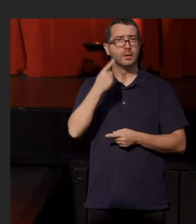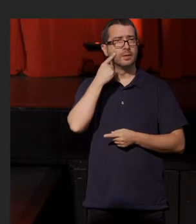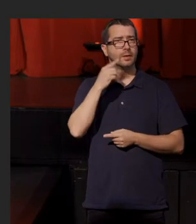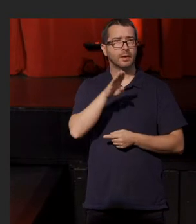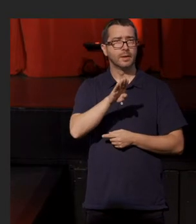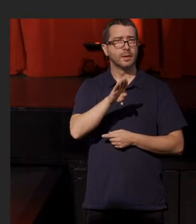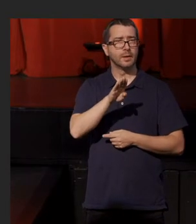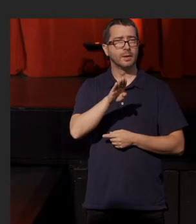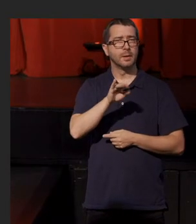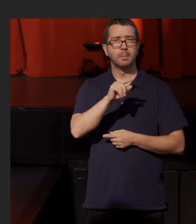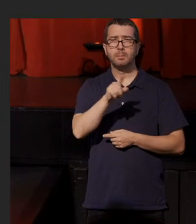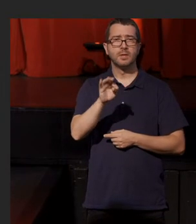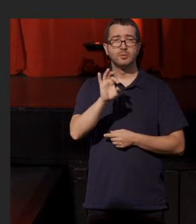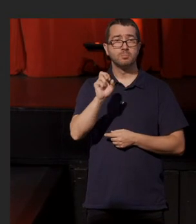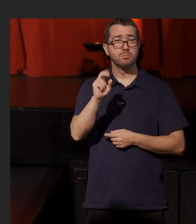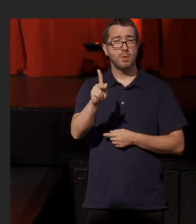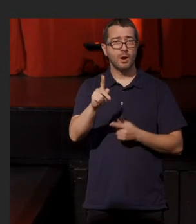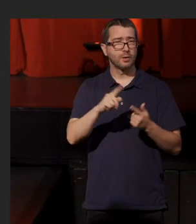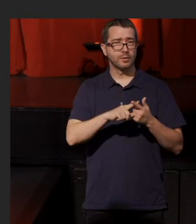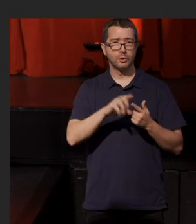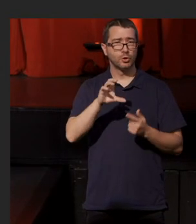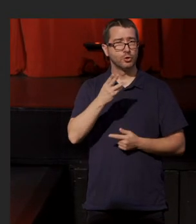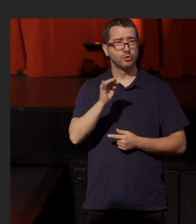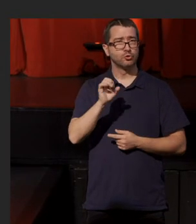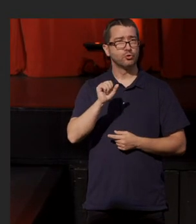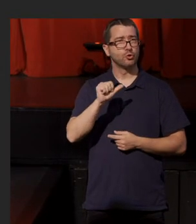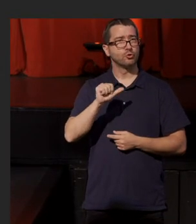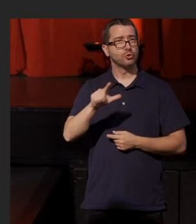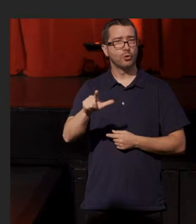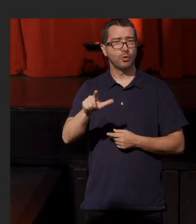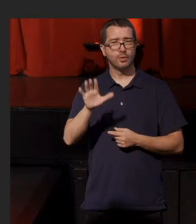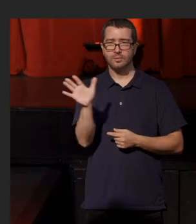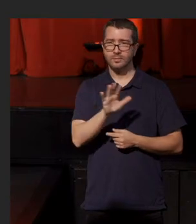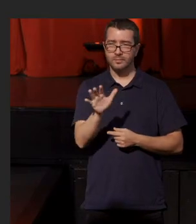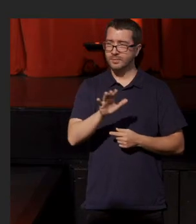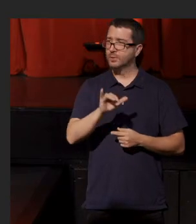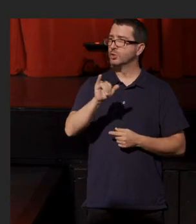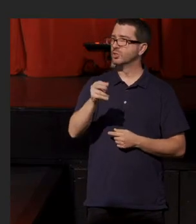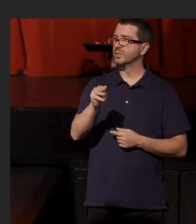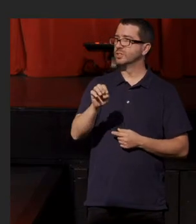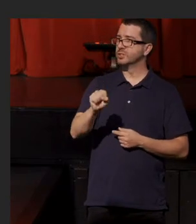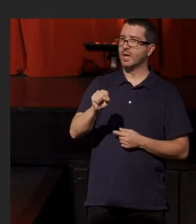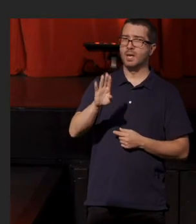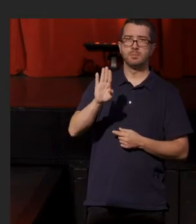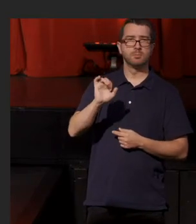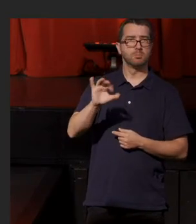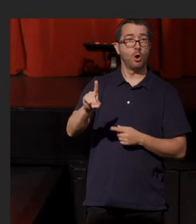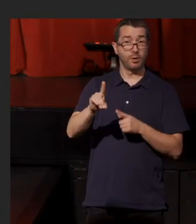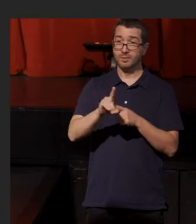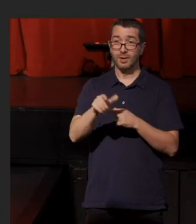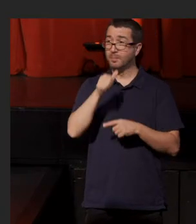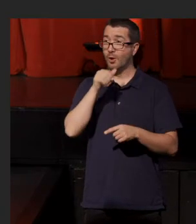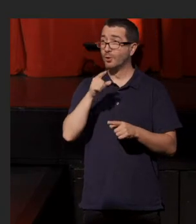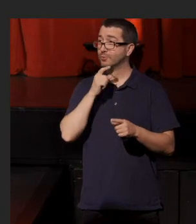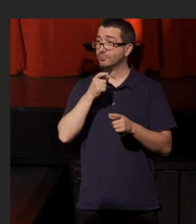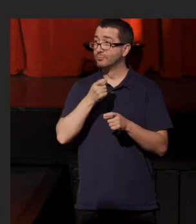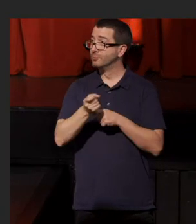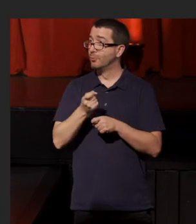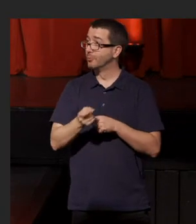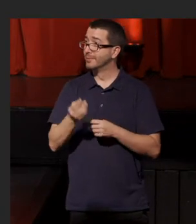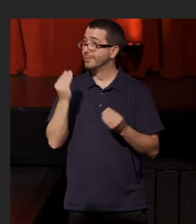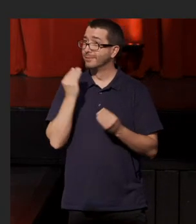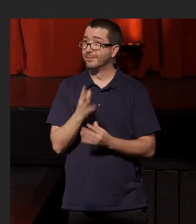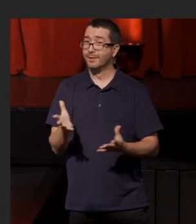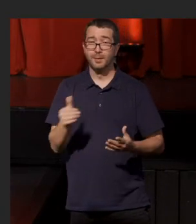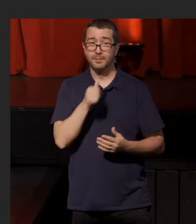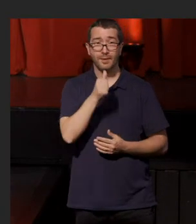or Churchill. Think of the villains in James Bond movies, Dr. No. I'm not joking, actually.